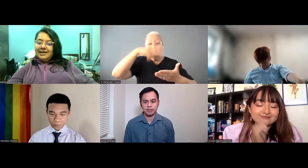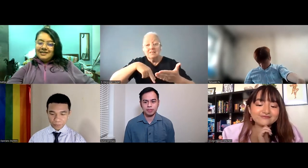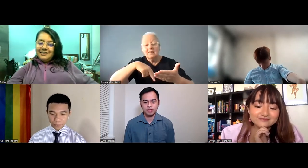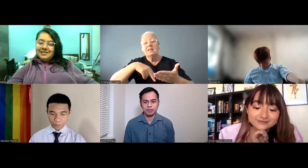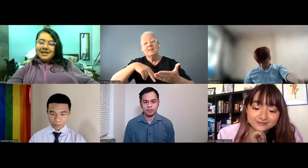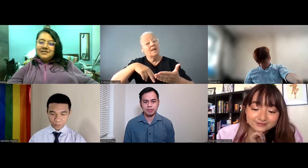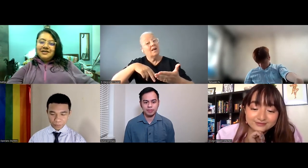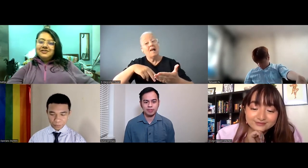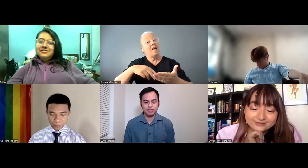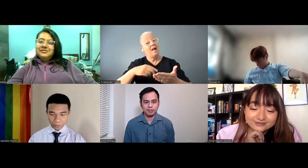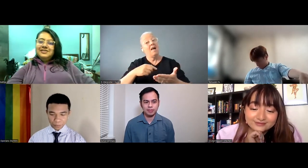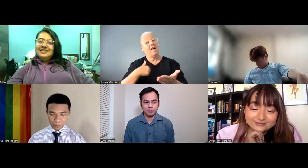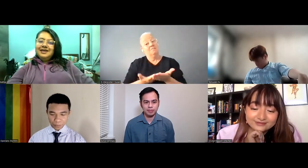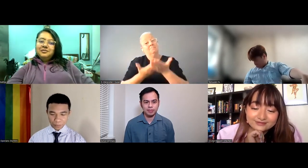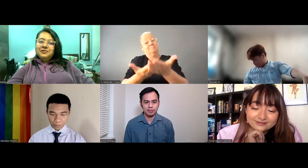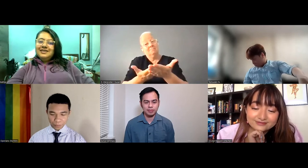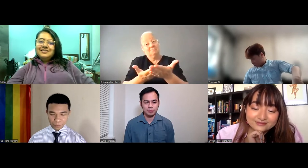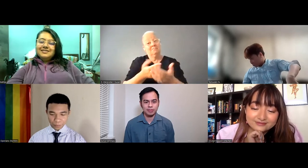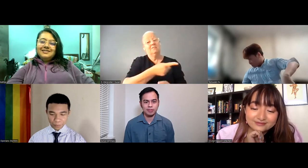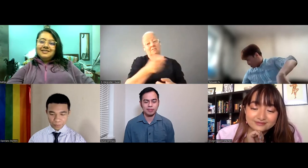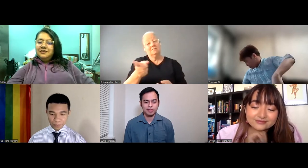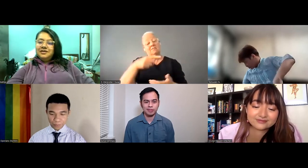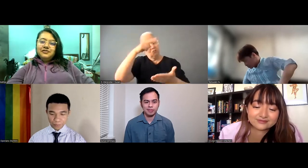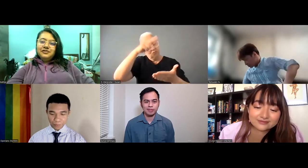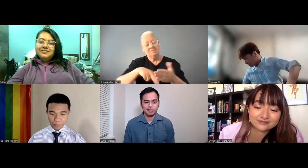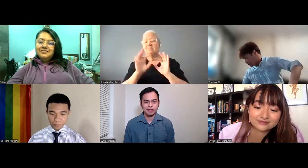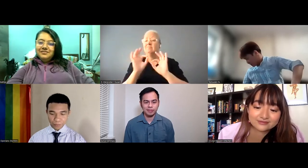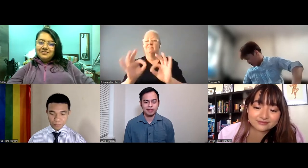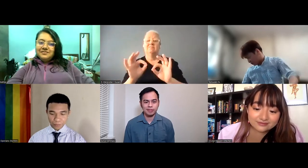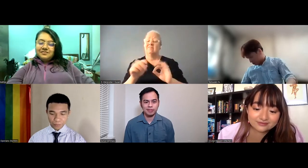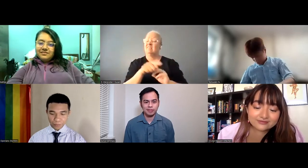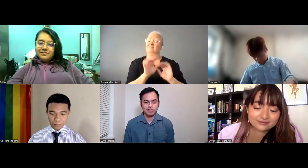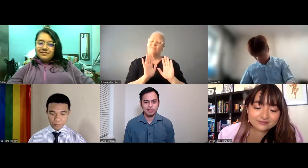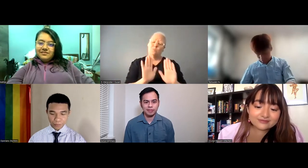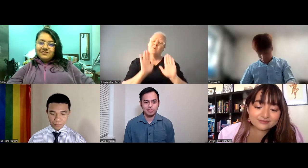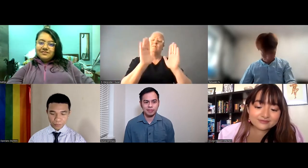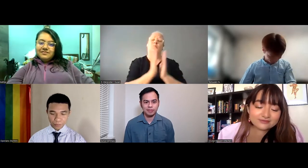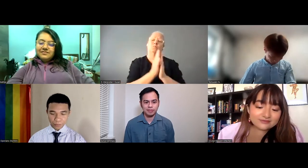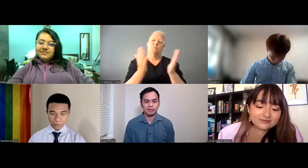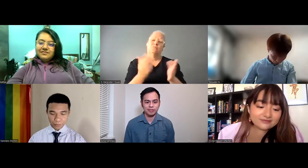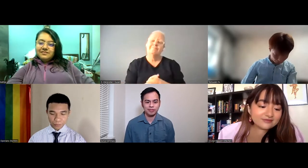really encourage everyone to read that book. It's really wonderful.